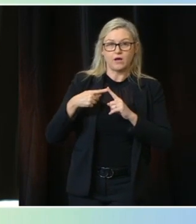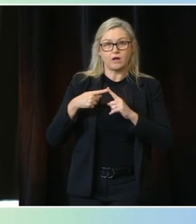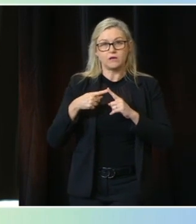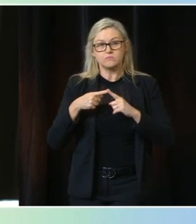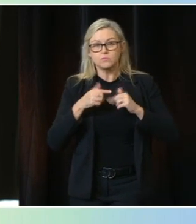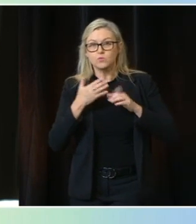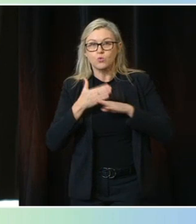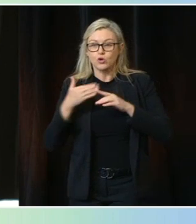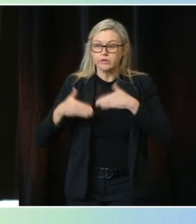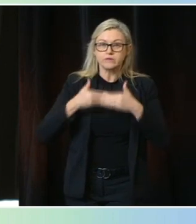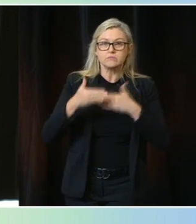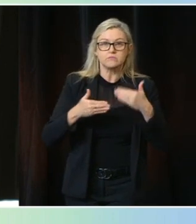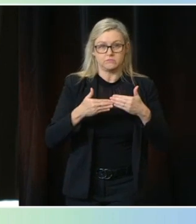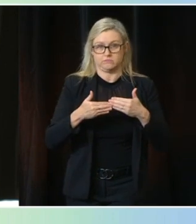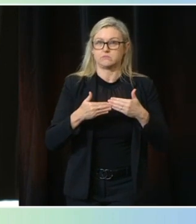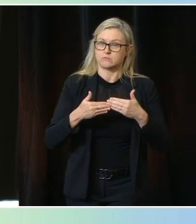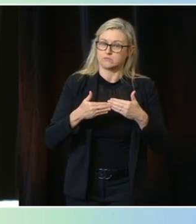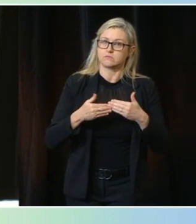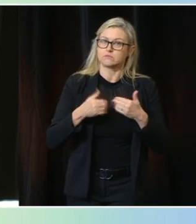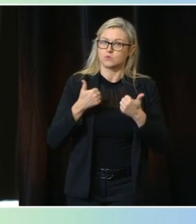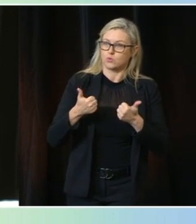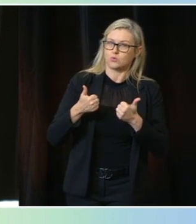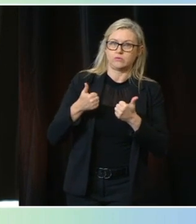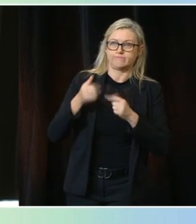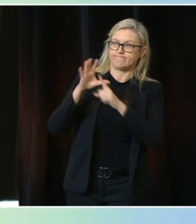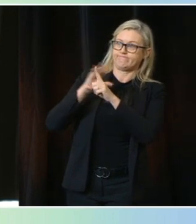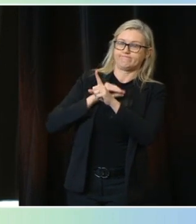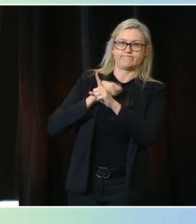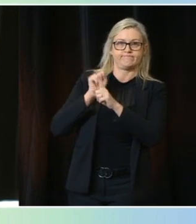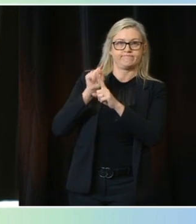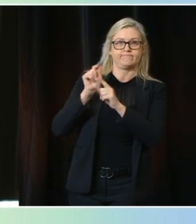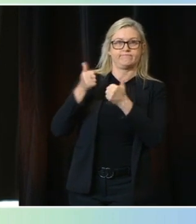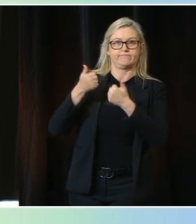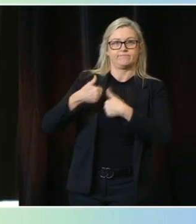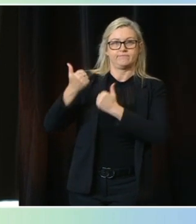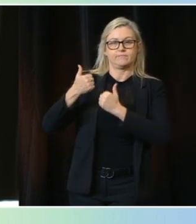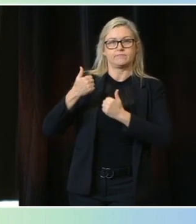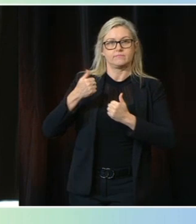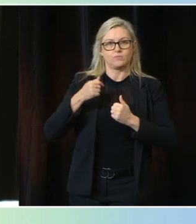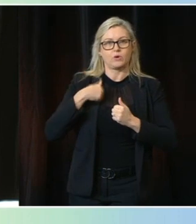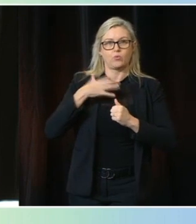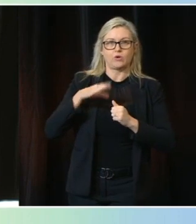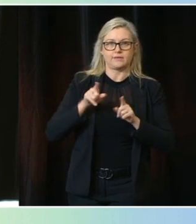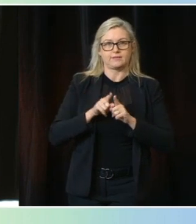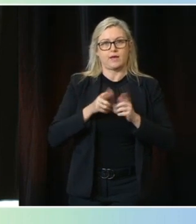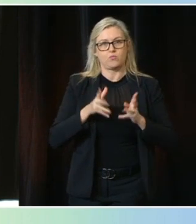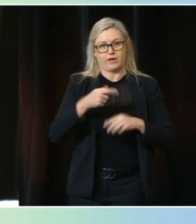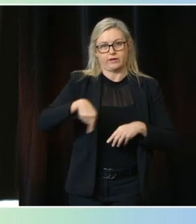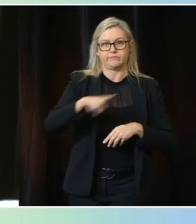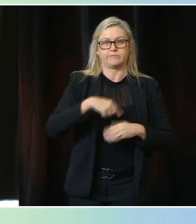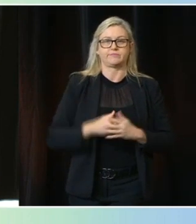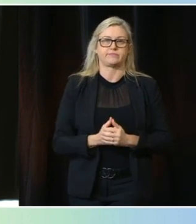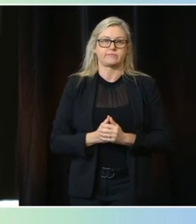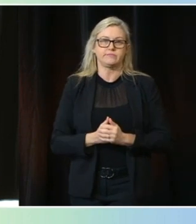is an example of what we are searching for and what is being achieved already but we need